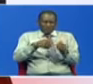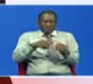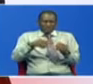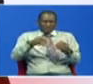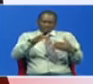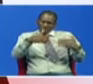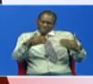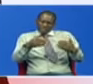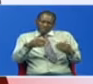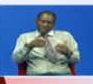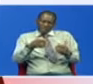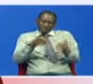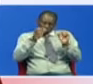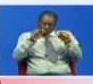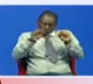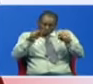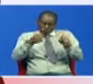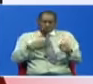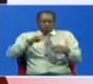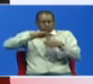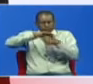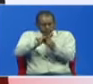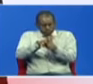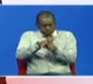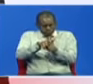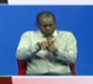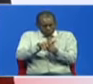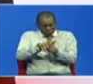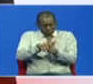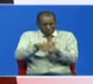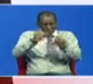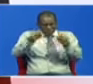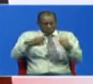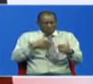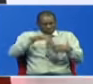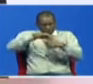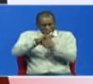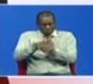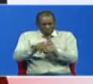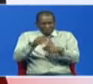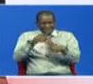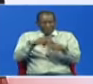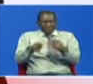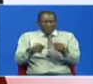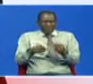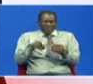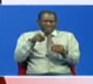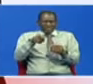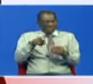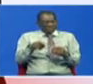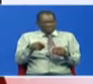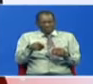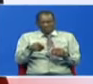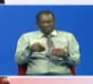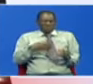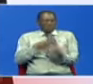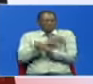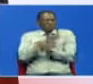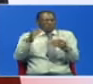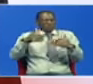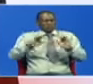tested positive for COVID-19, but throughout the span of the disease, you don't develop any